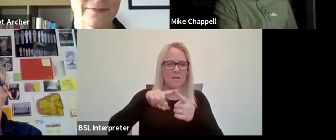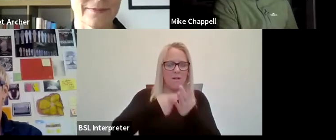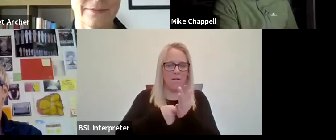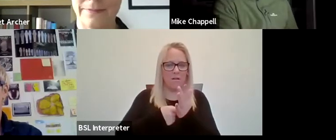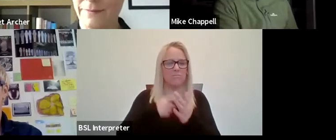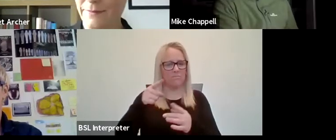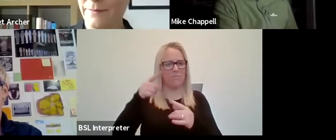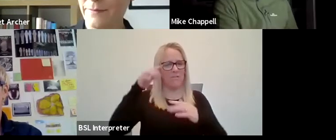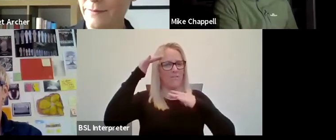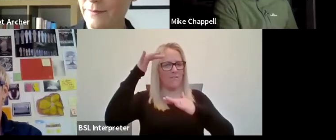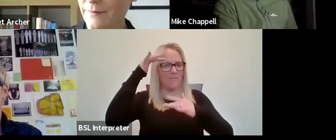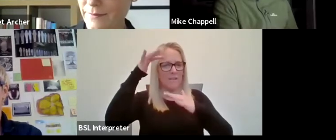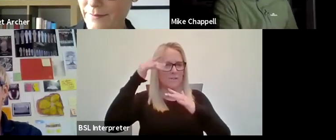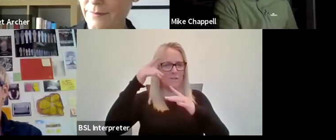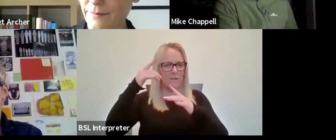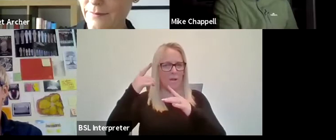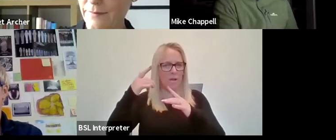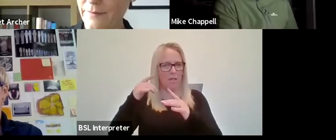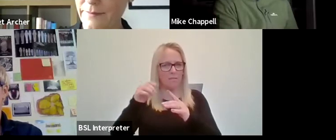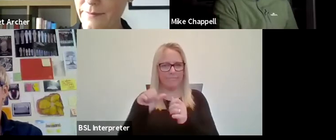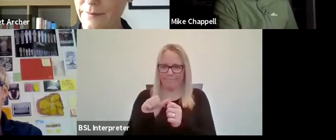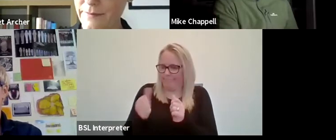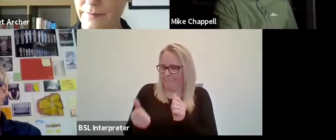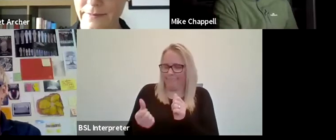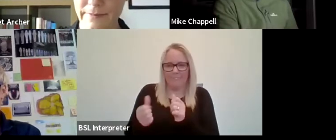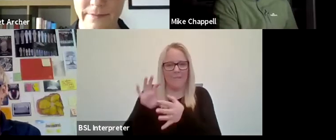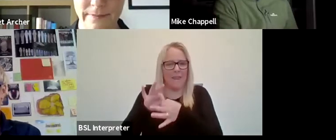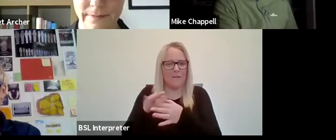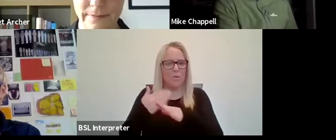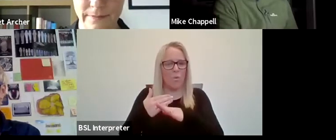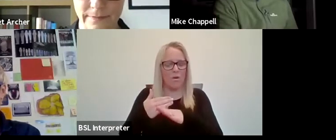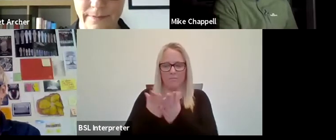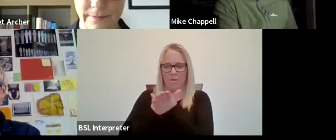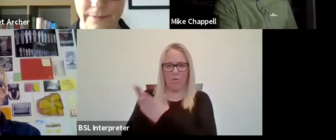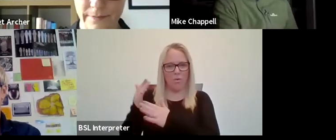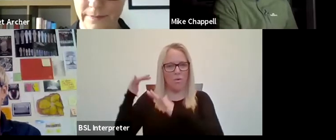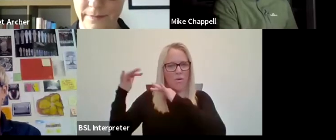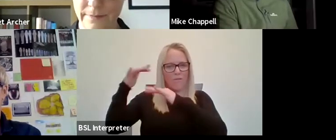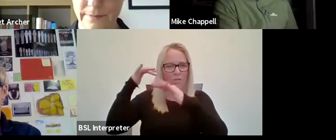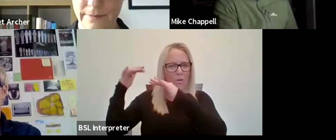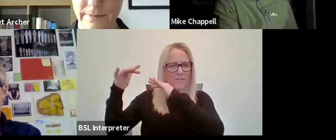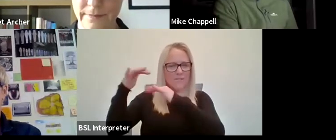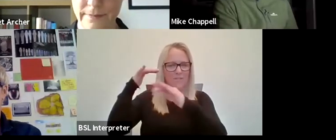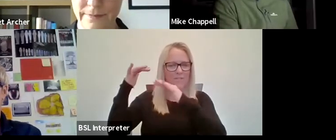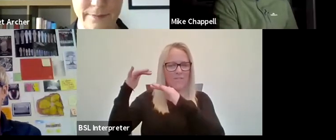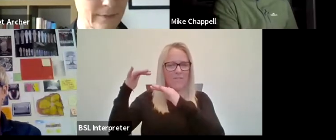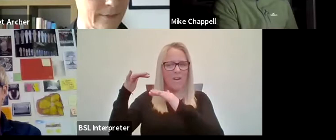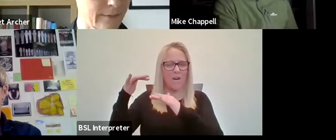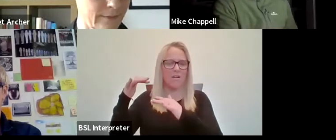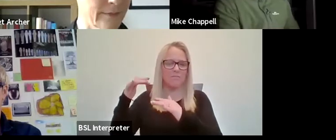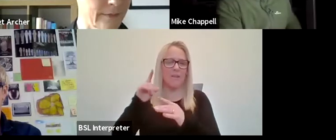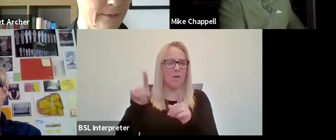philosophical counterpart to the work, which derives from philosopher Reza Negrestani's book called